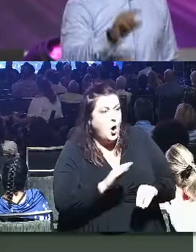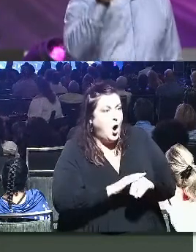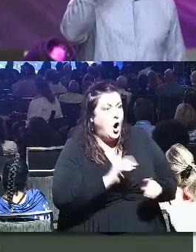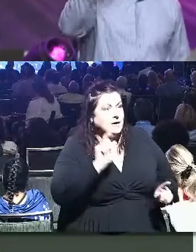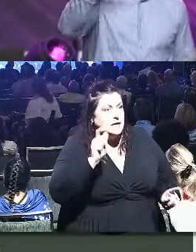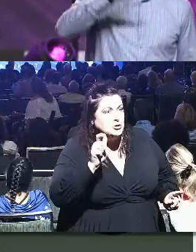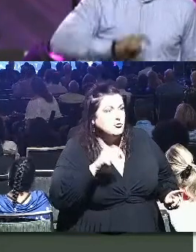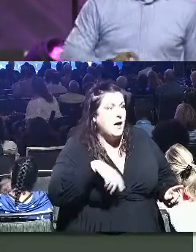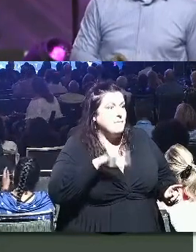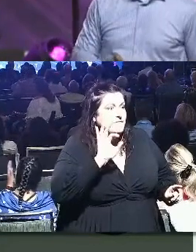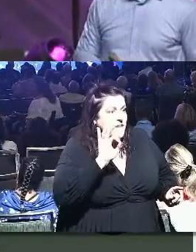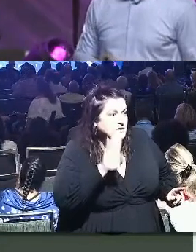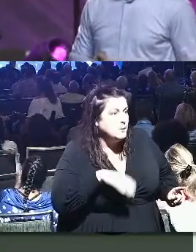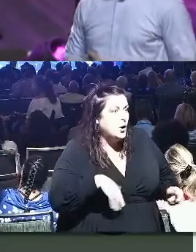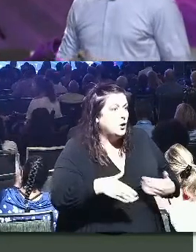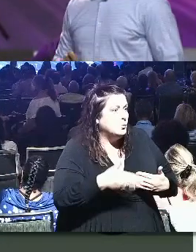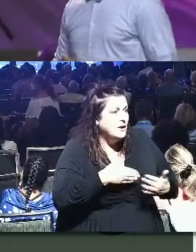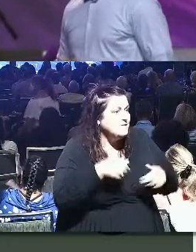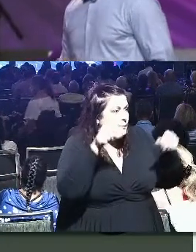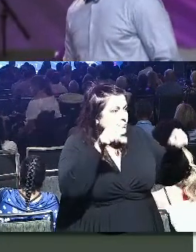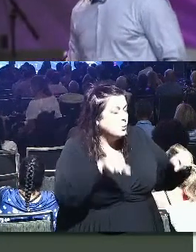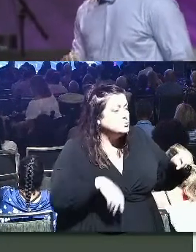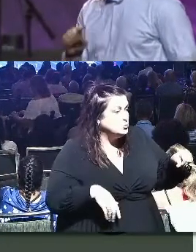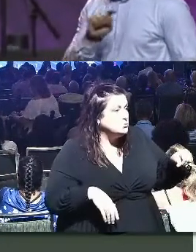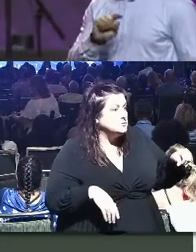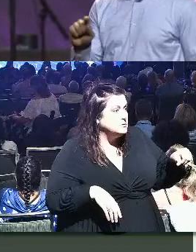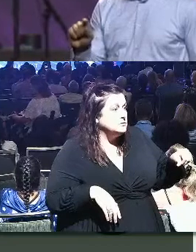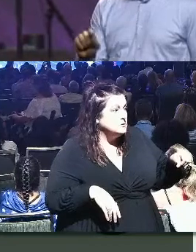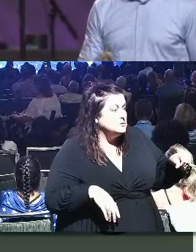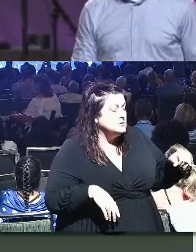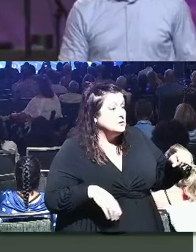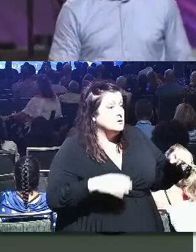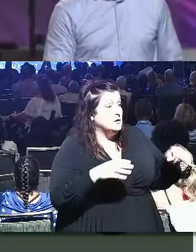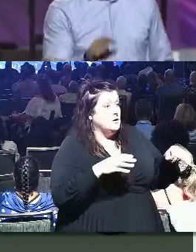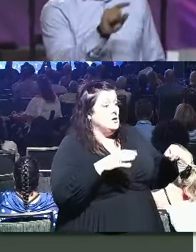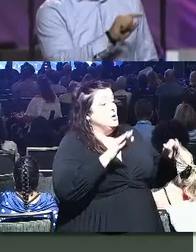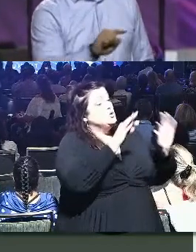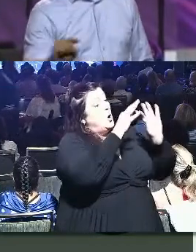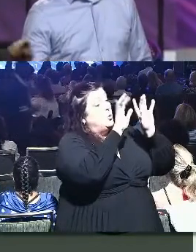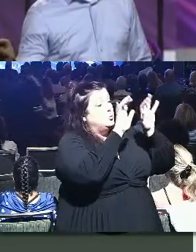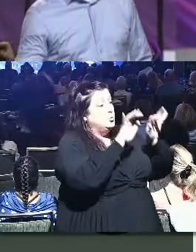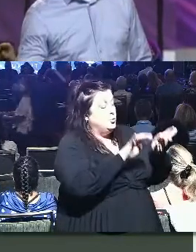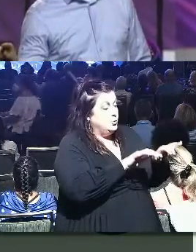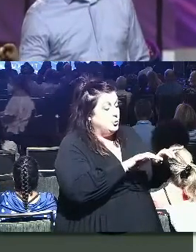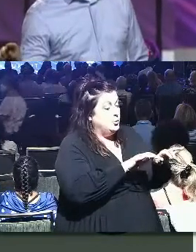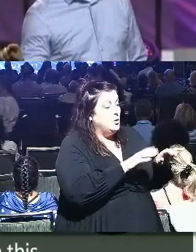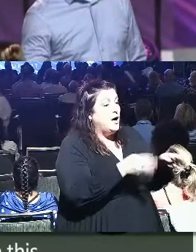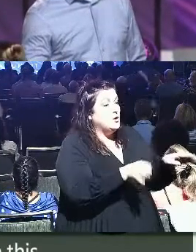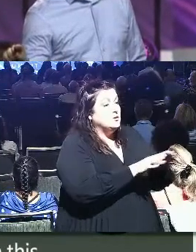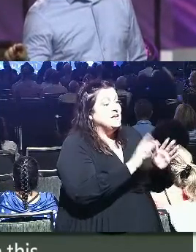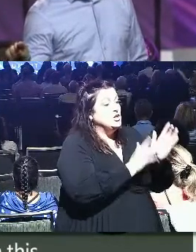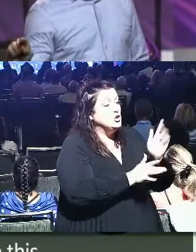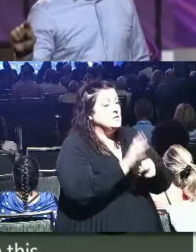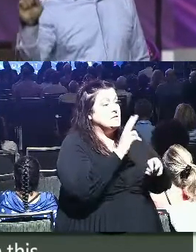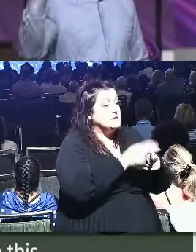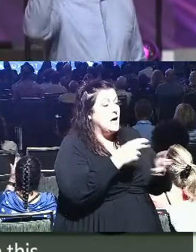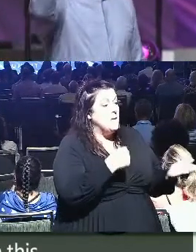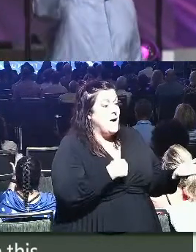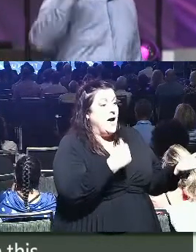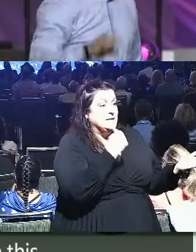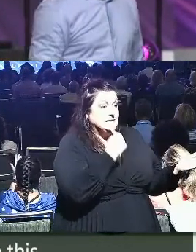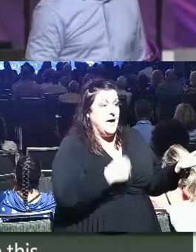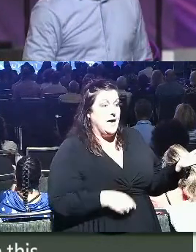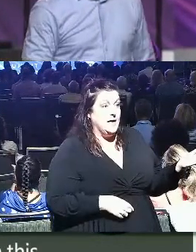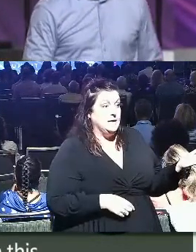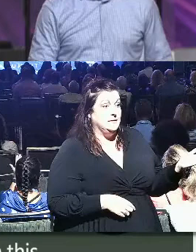That when I put up a post on social media, I close it out with this phrase: in Jesus' name I say. If you're on the